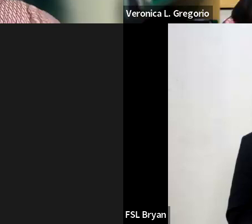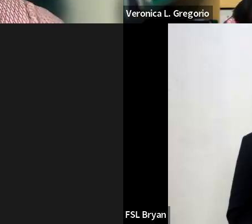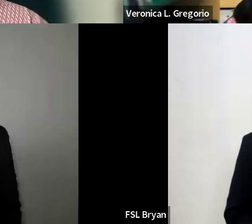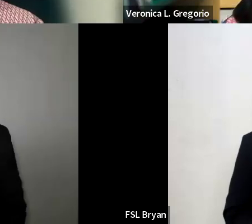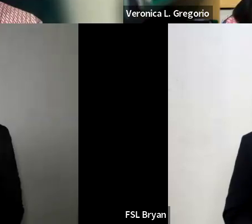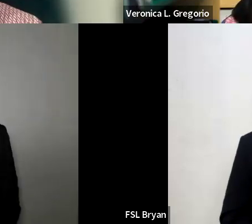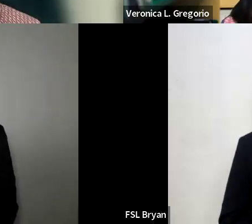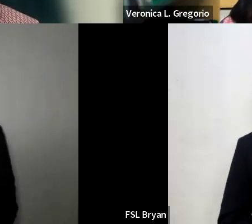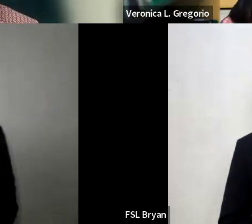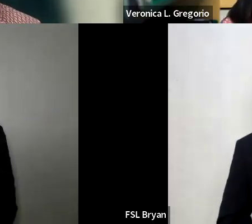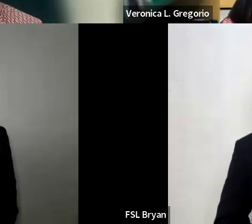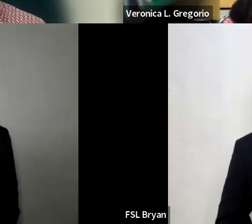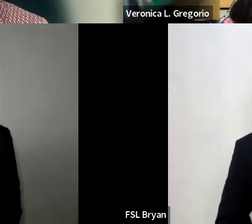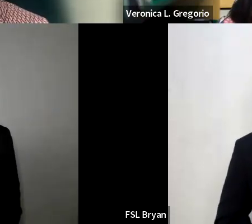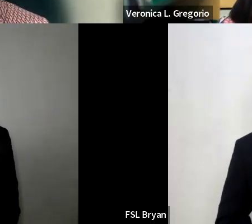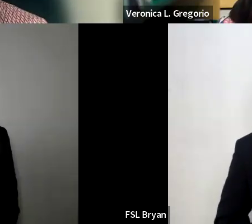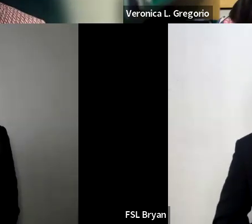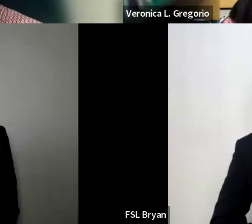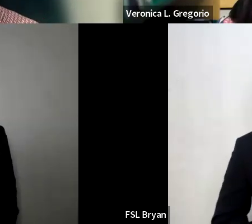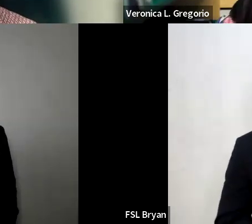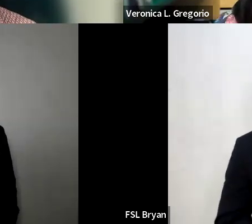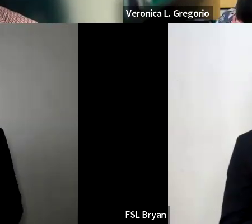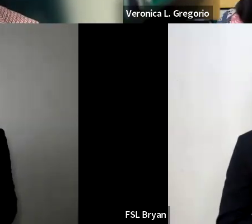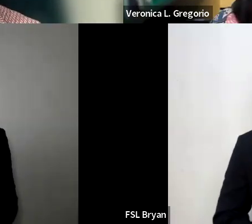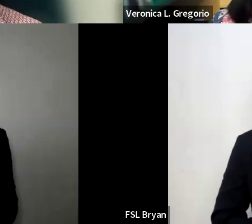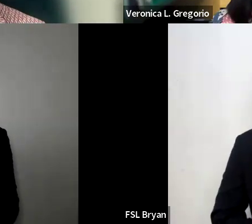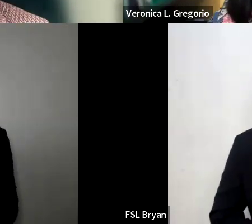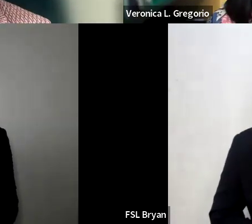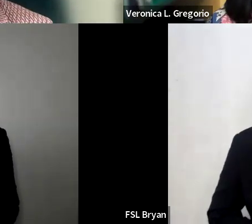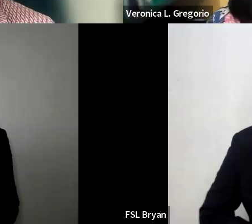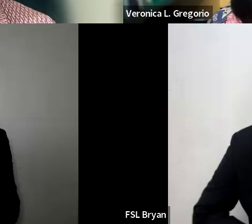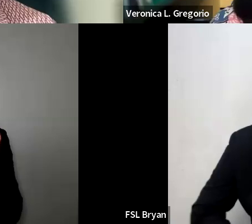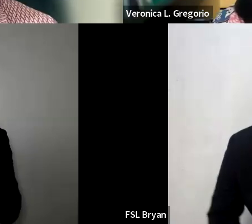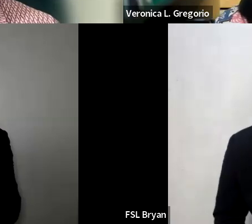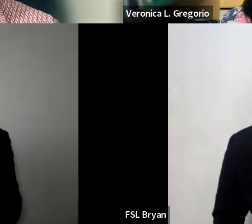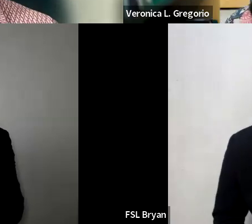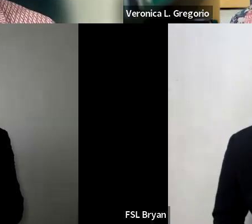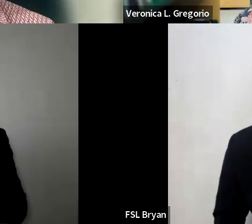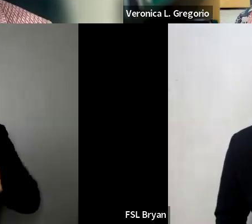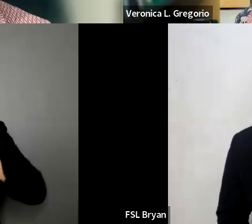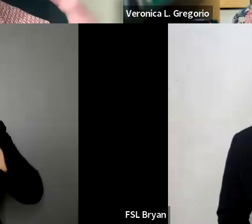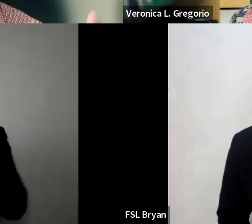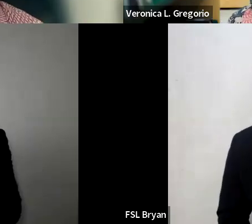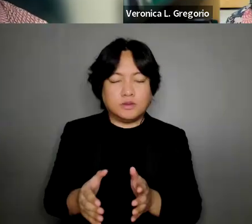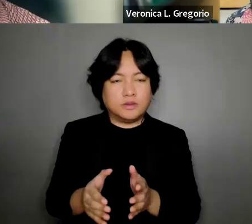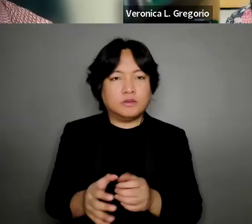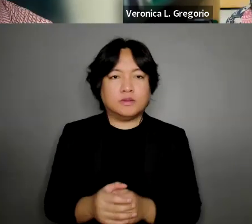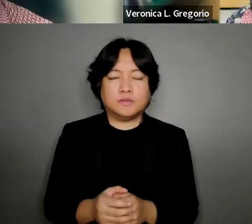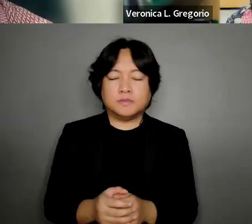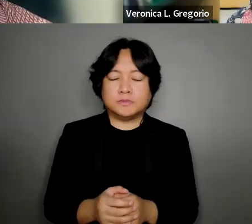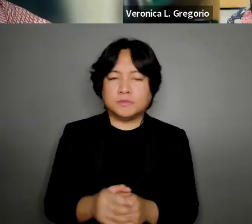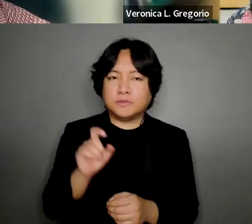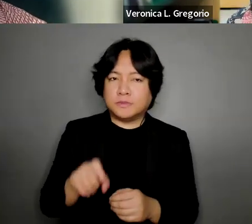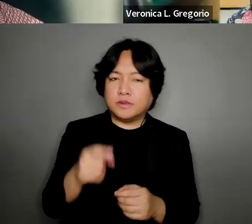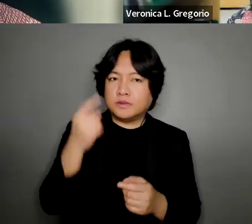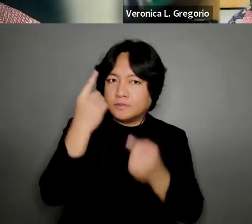Right, right. Thank you for sharing. I think it's very important, no, as researchers to really elevate yung ethical